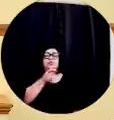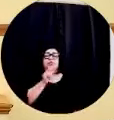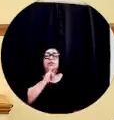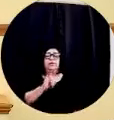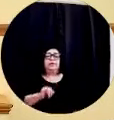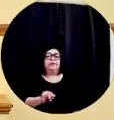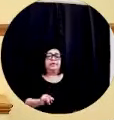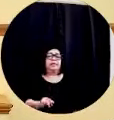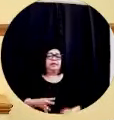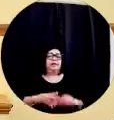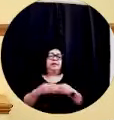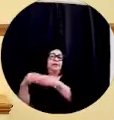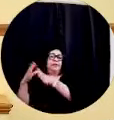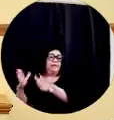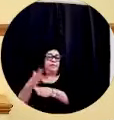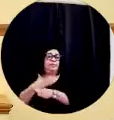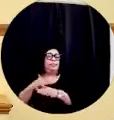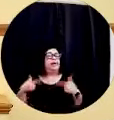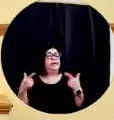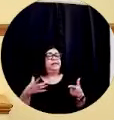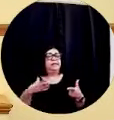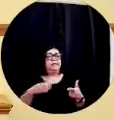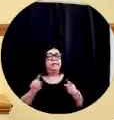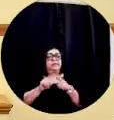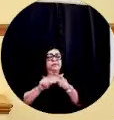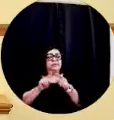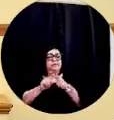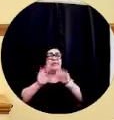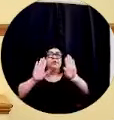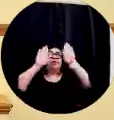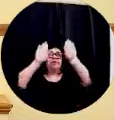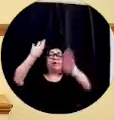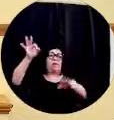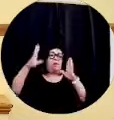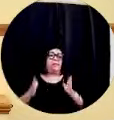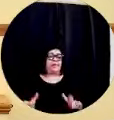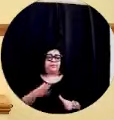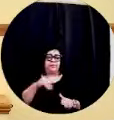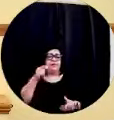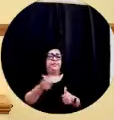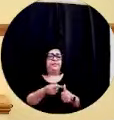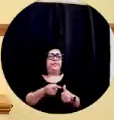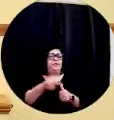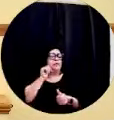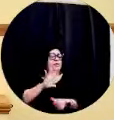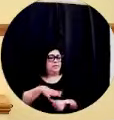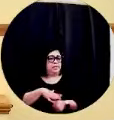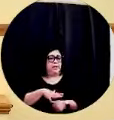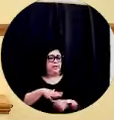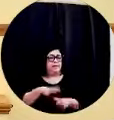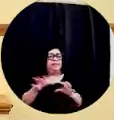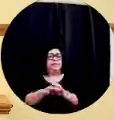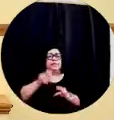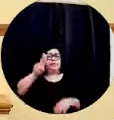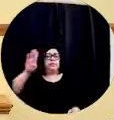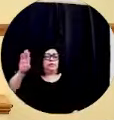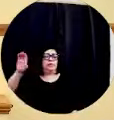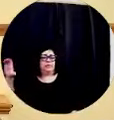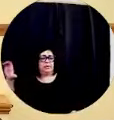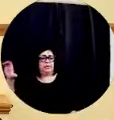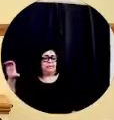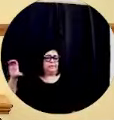life. And to the great pastor and first lady here of the United Baptist Church. That's all right.